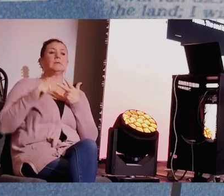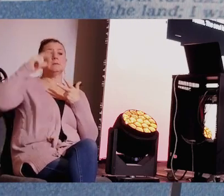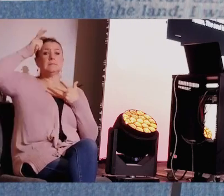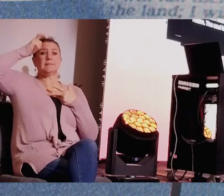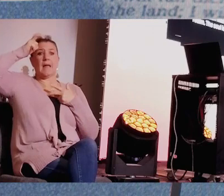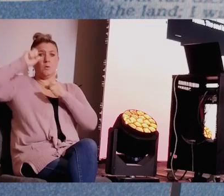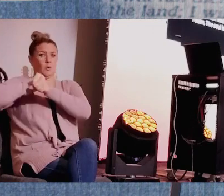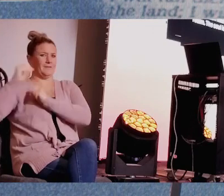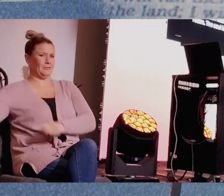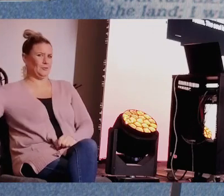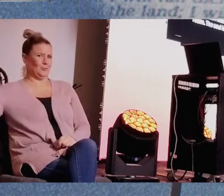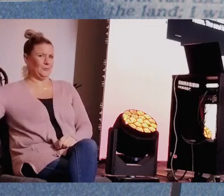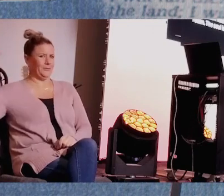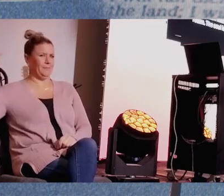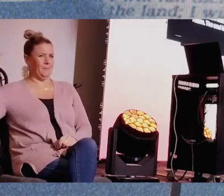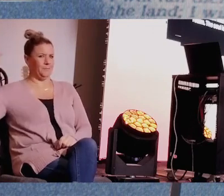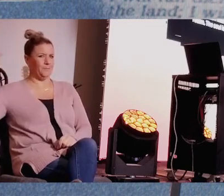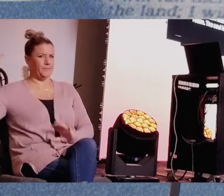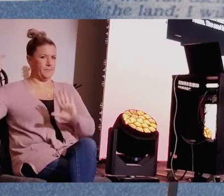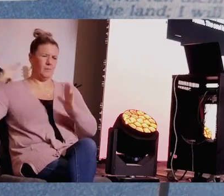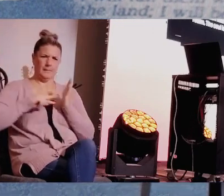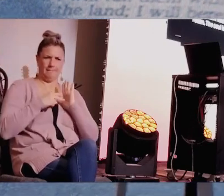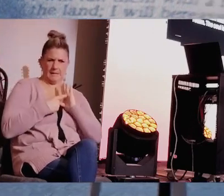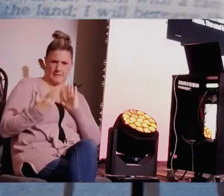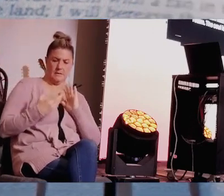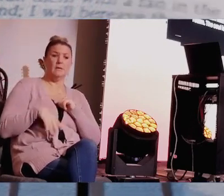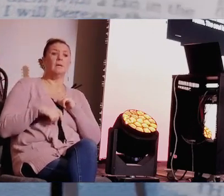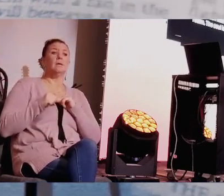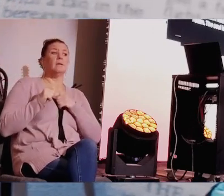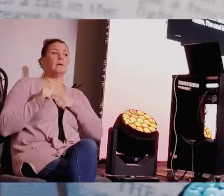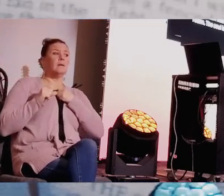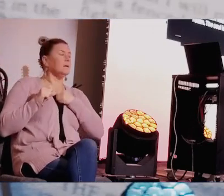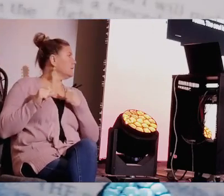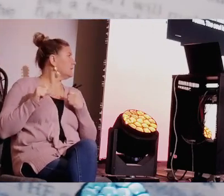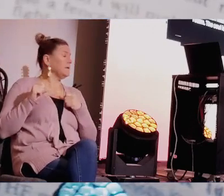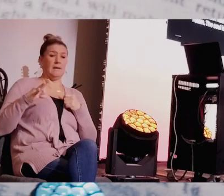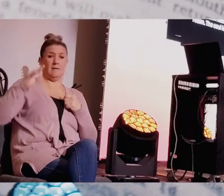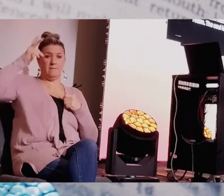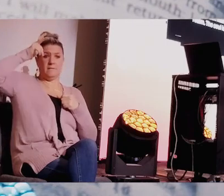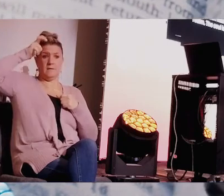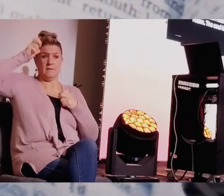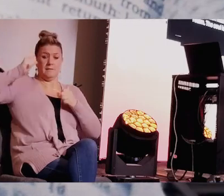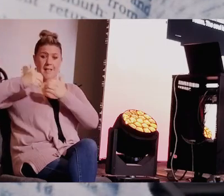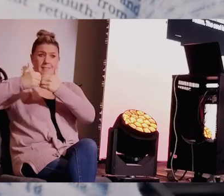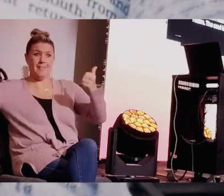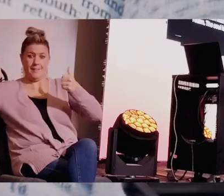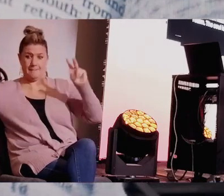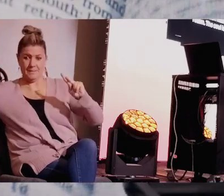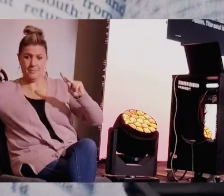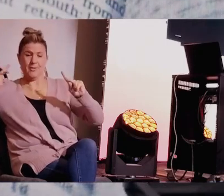Satan works in twos. What do I mean by that? If he can split something, he can get people on one side or the other.